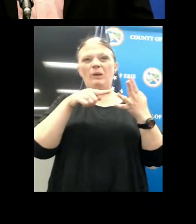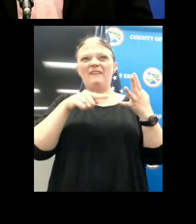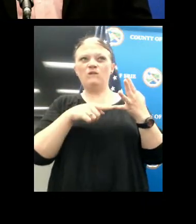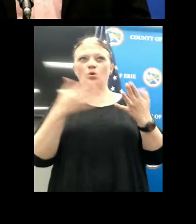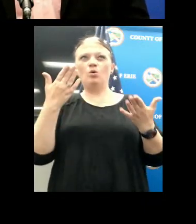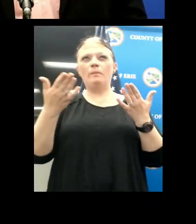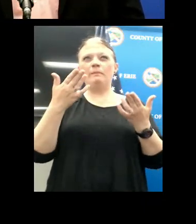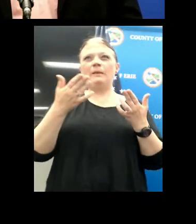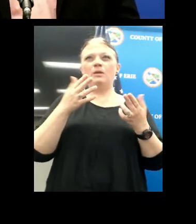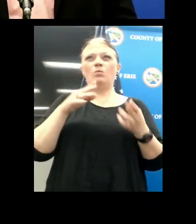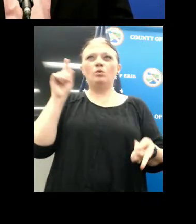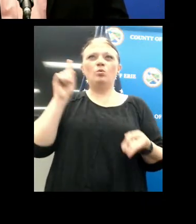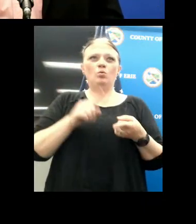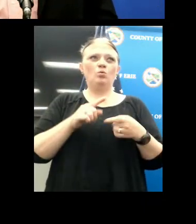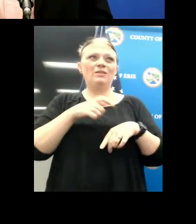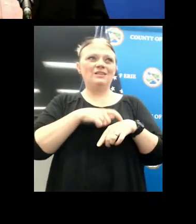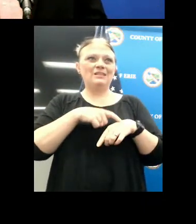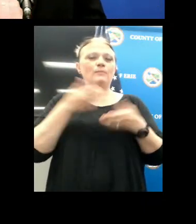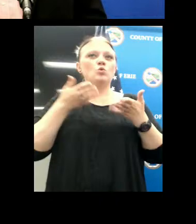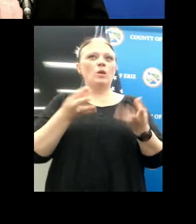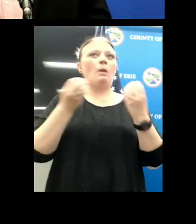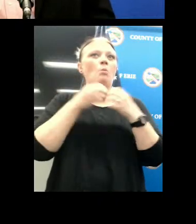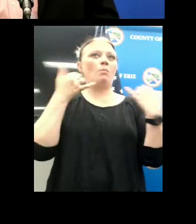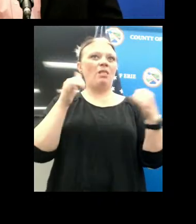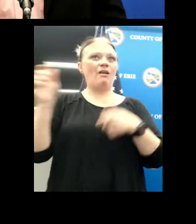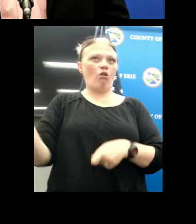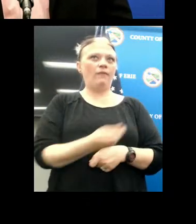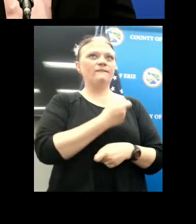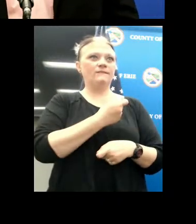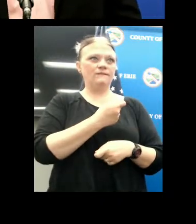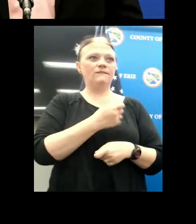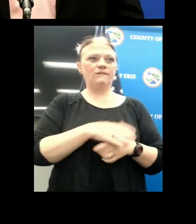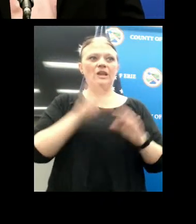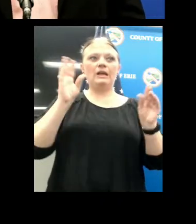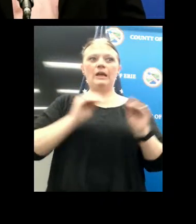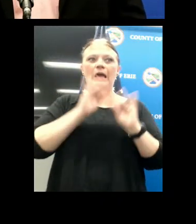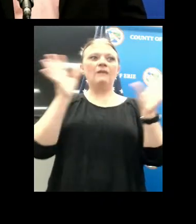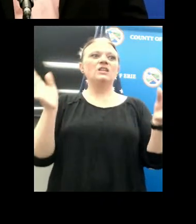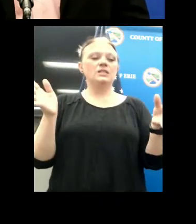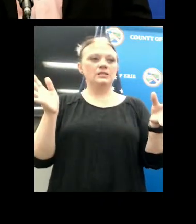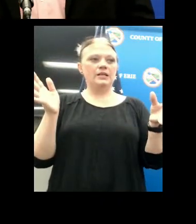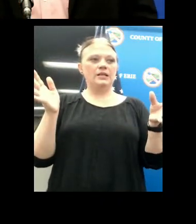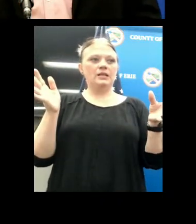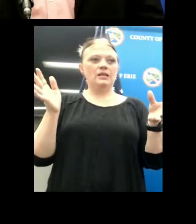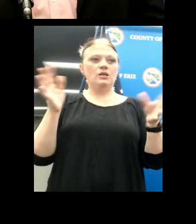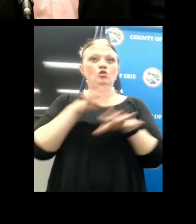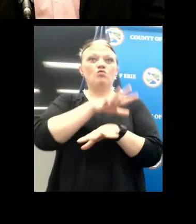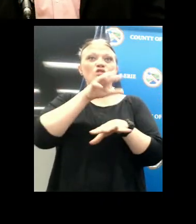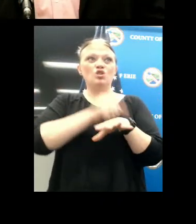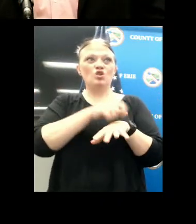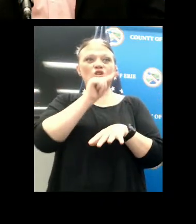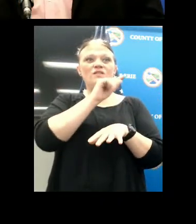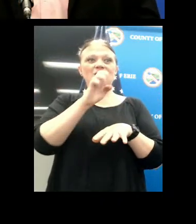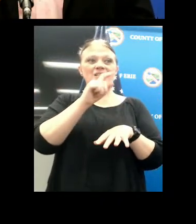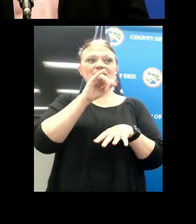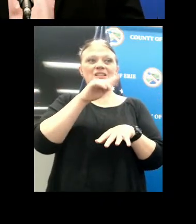about decreasing those to allow more play at the golf course as well. Obviously, to reserve a tee time,